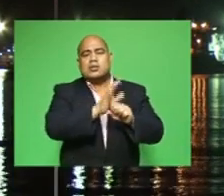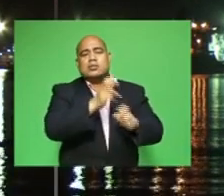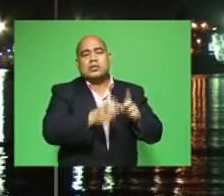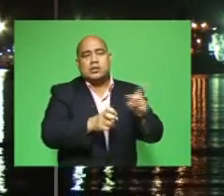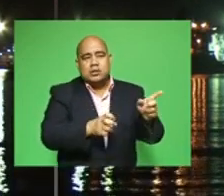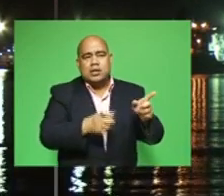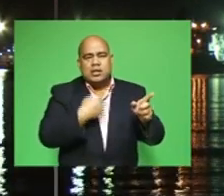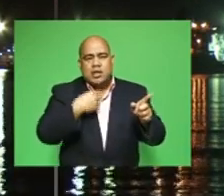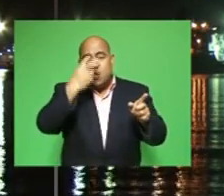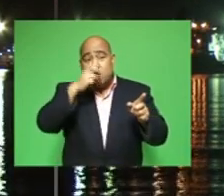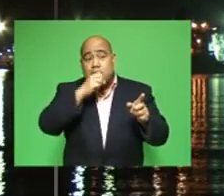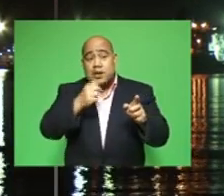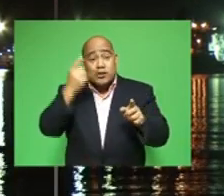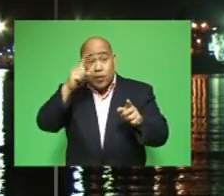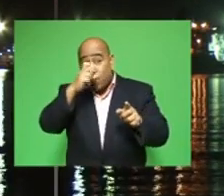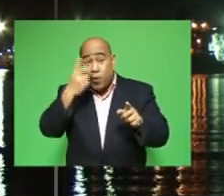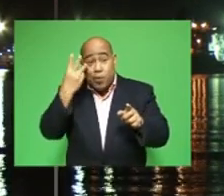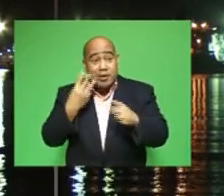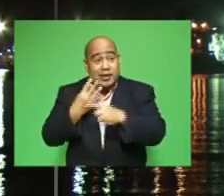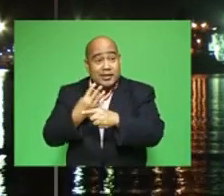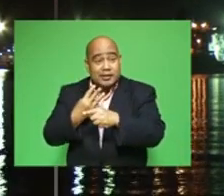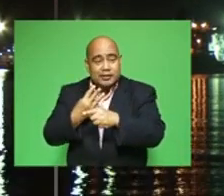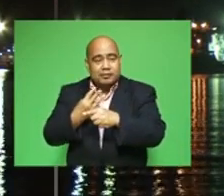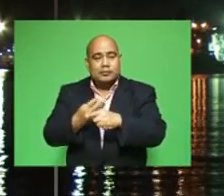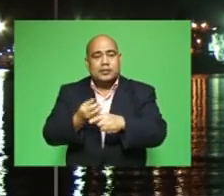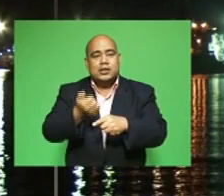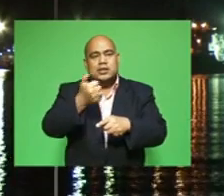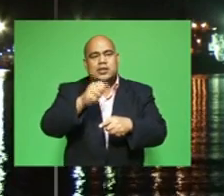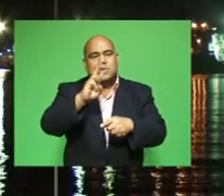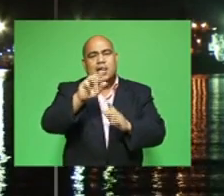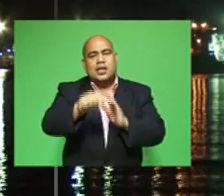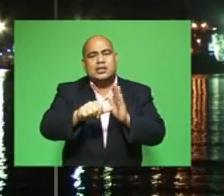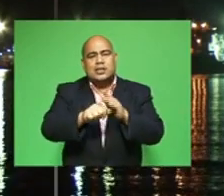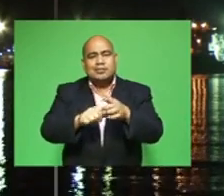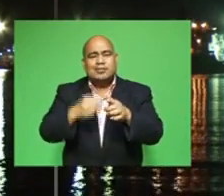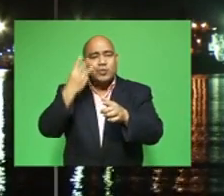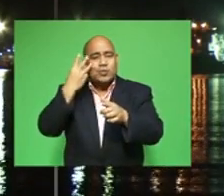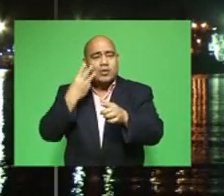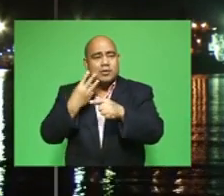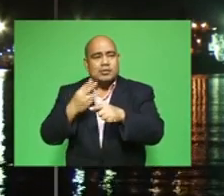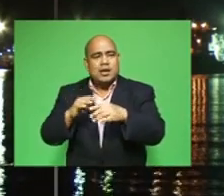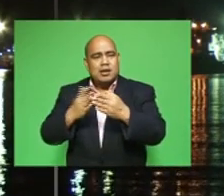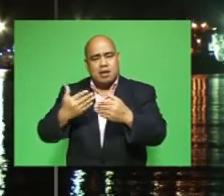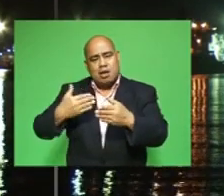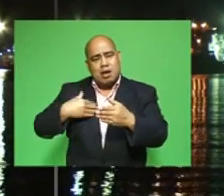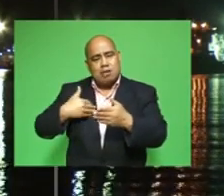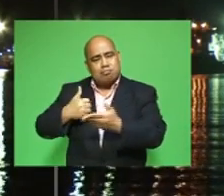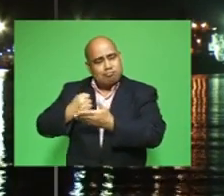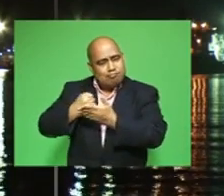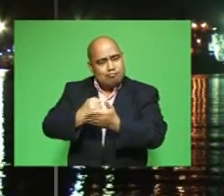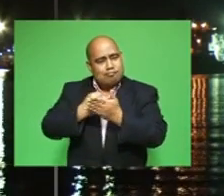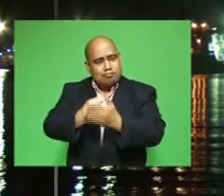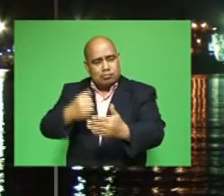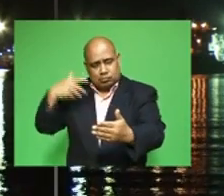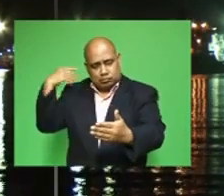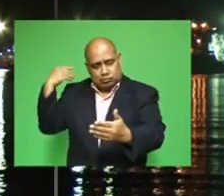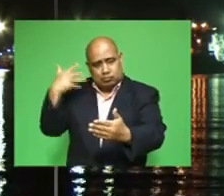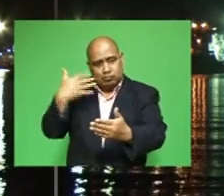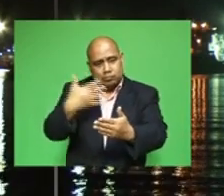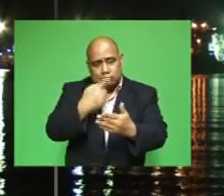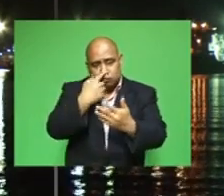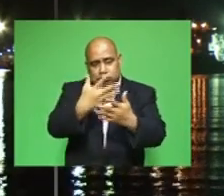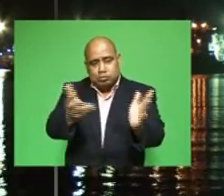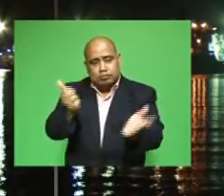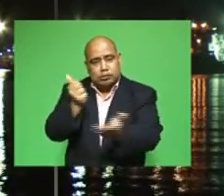Lavinia Saurara, who wants to give back to those who have supported her financially over the years, has set up a mini food